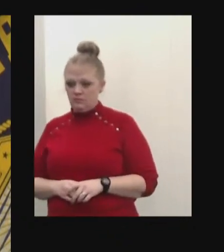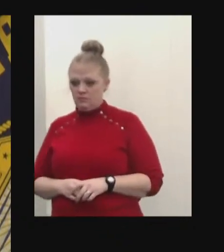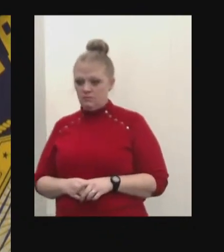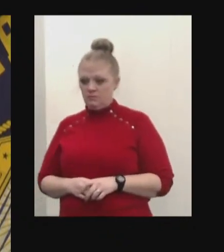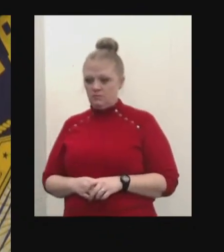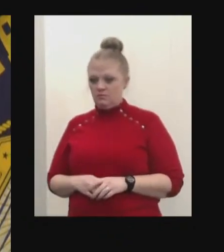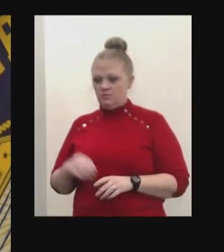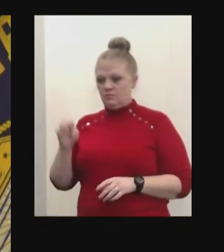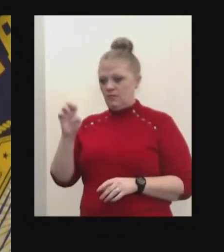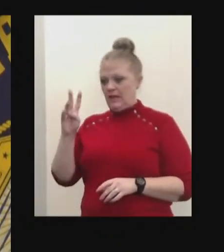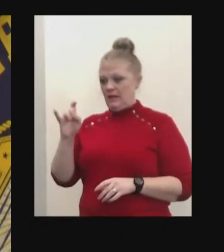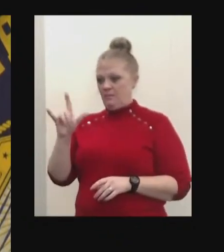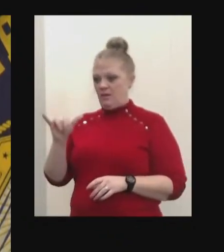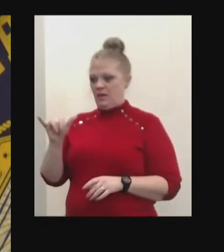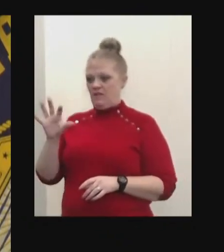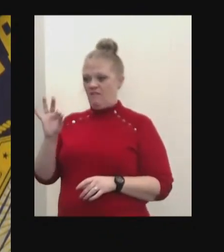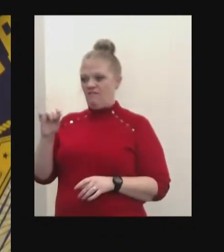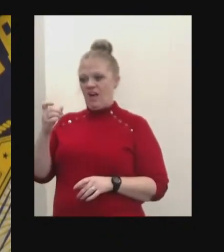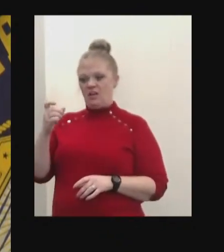Emily Gersh, Fox 29.